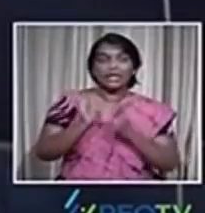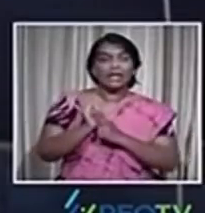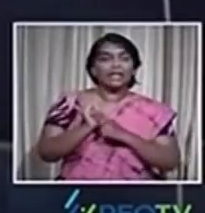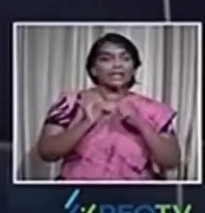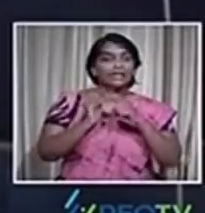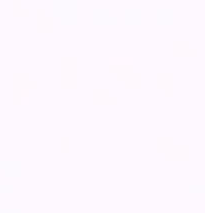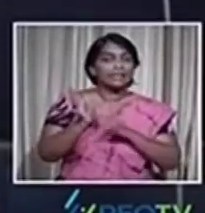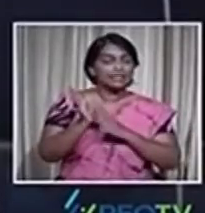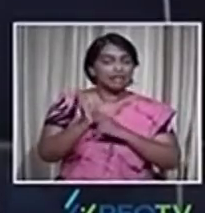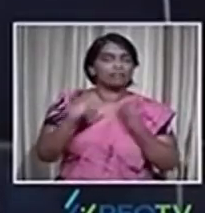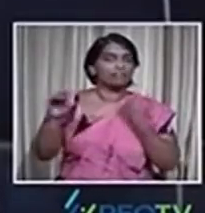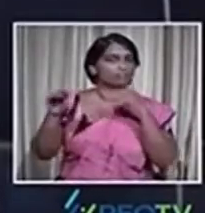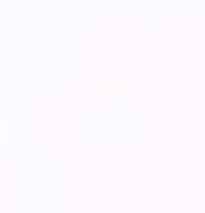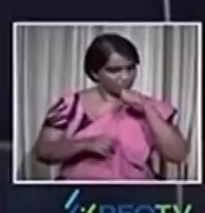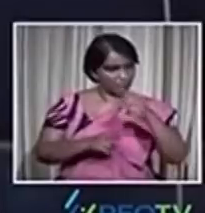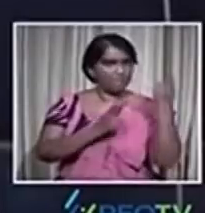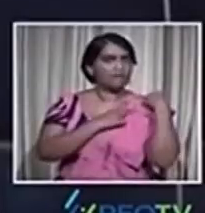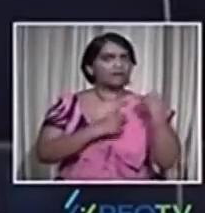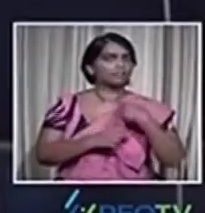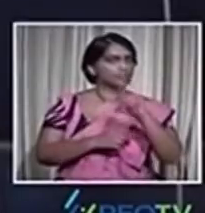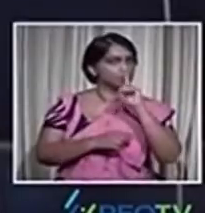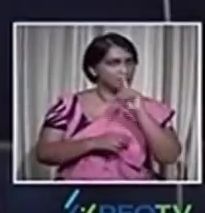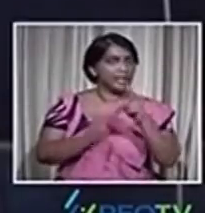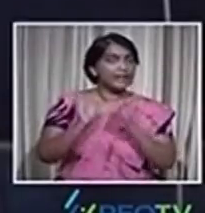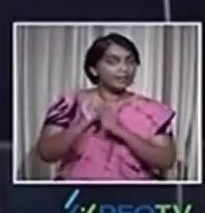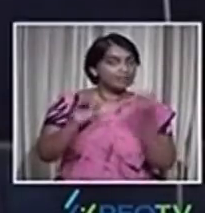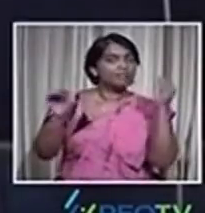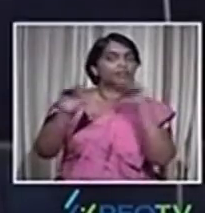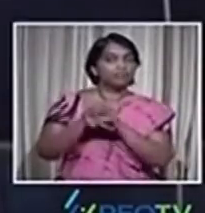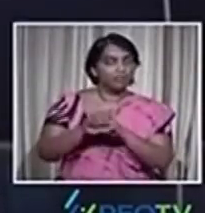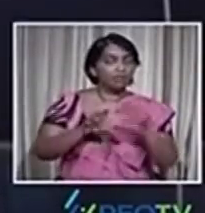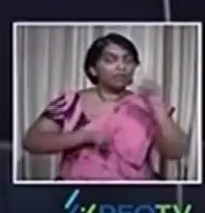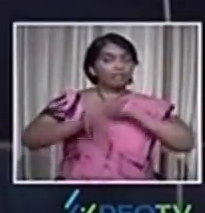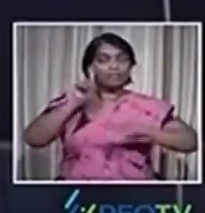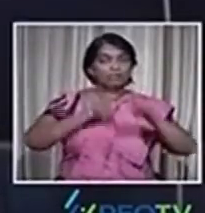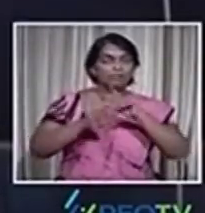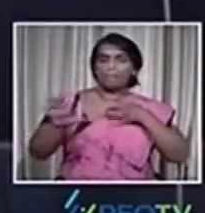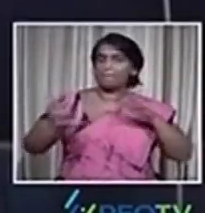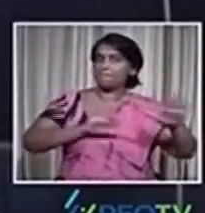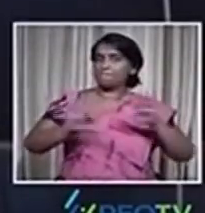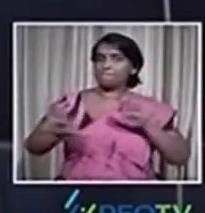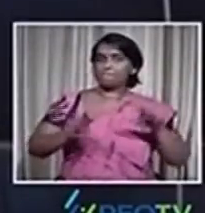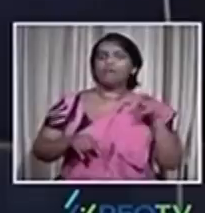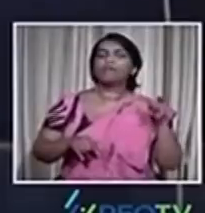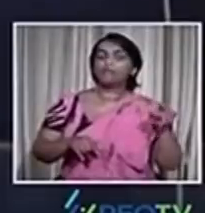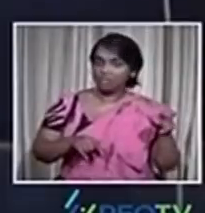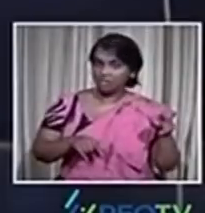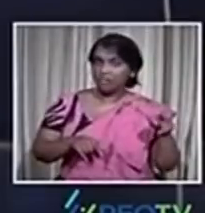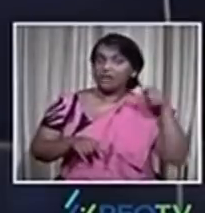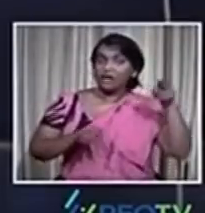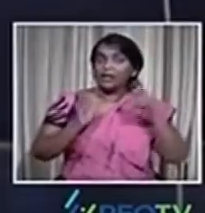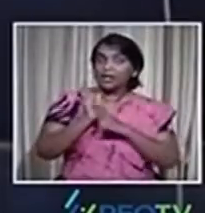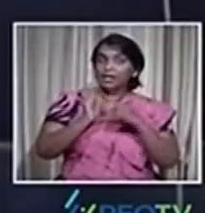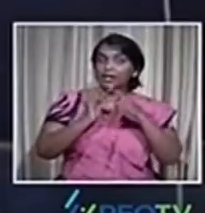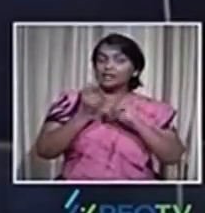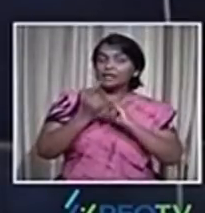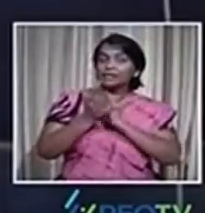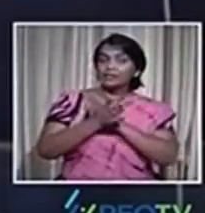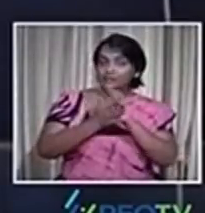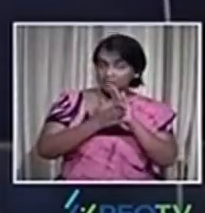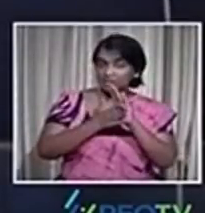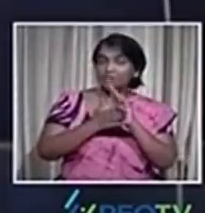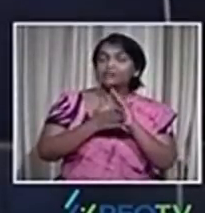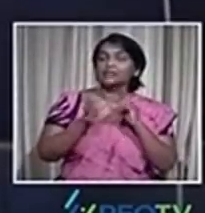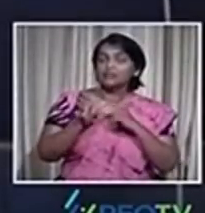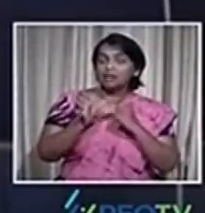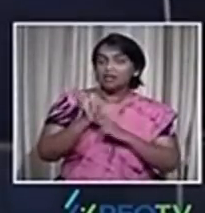that the chairman of Avantgarde, Nisanka Senadipati, attended that meeting and conducted its proceedings. That same person said, "Fear not, I deployed